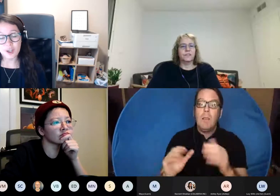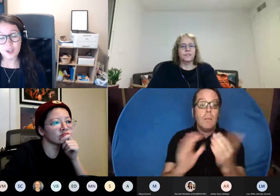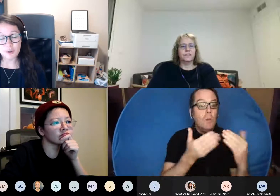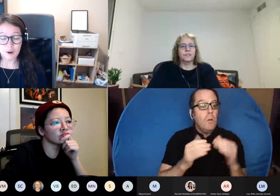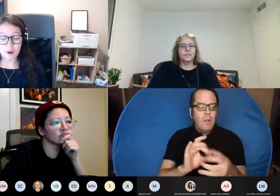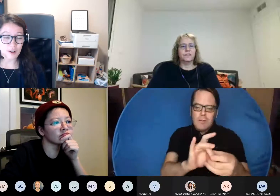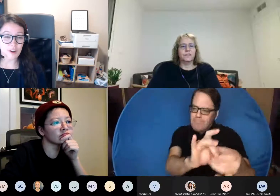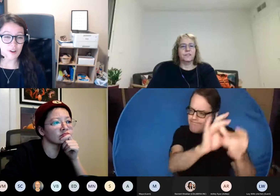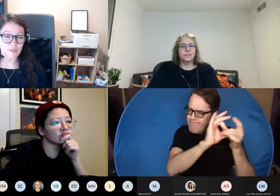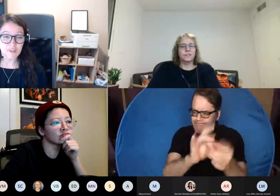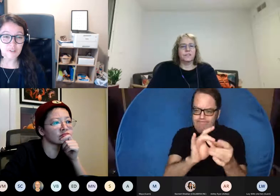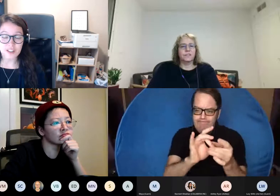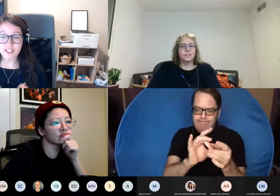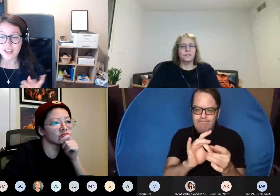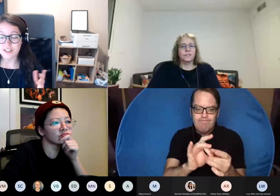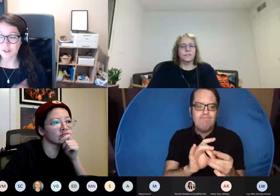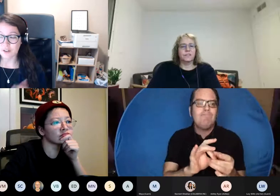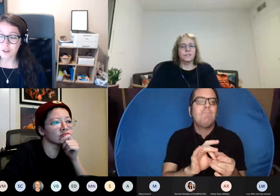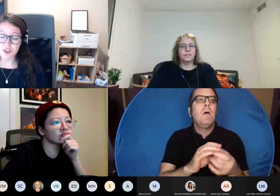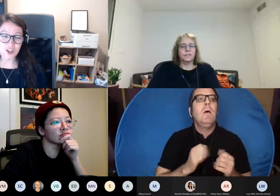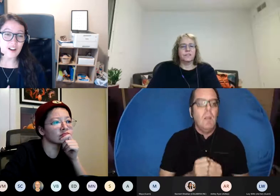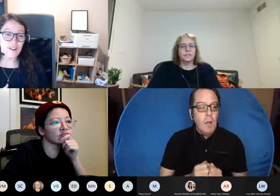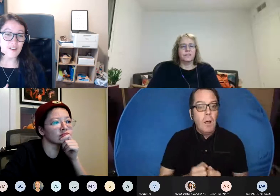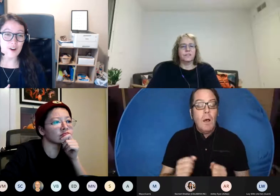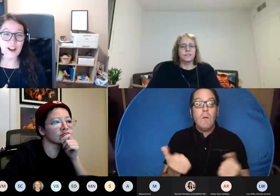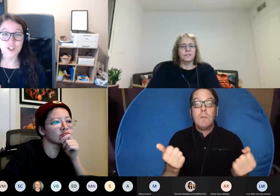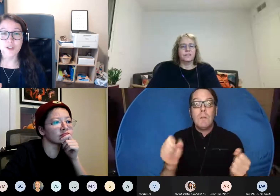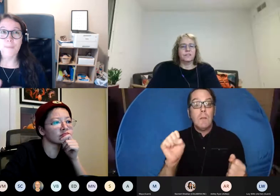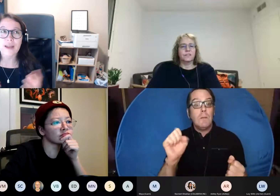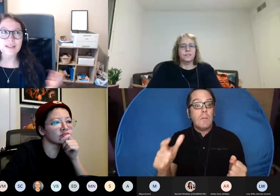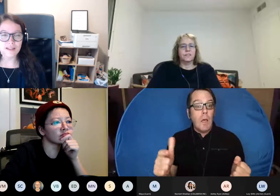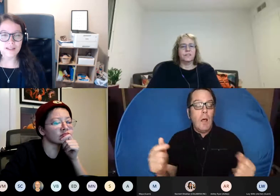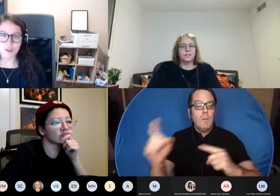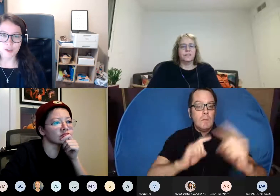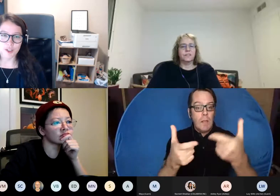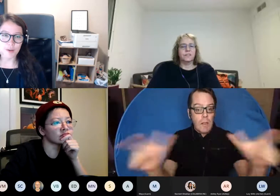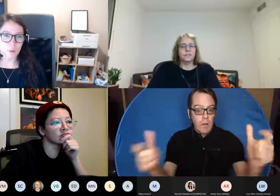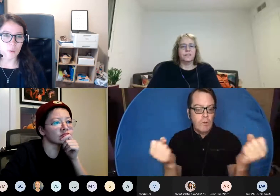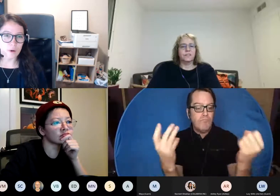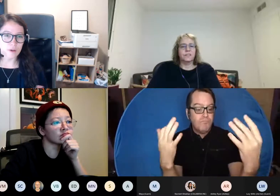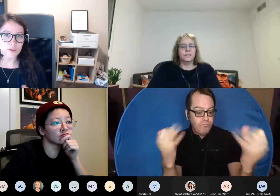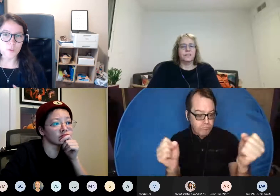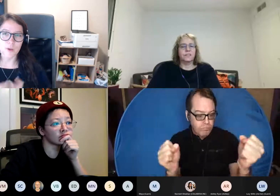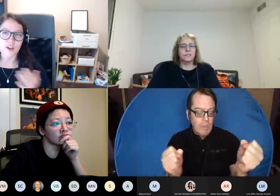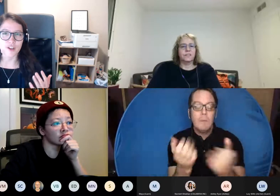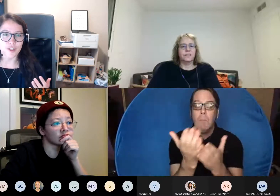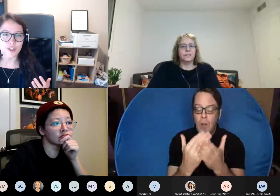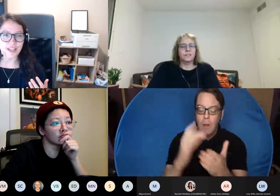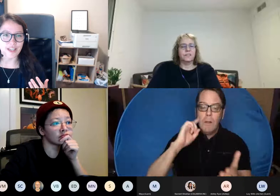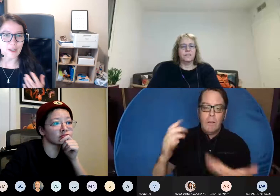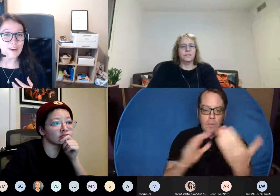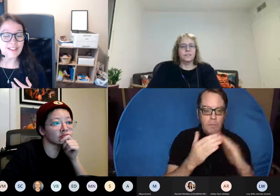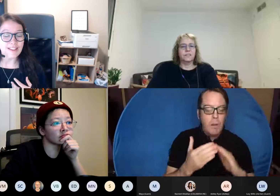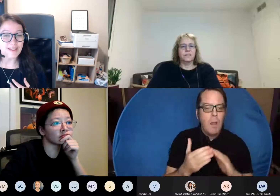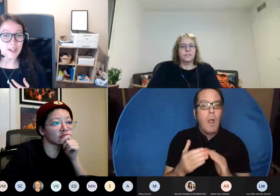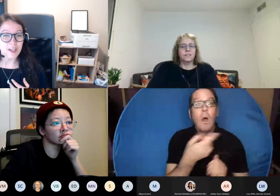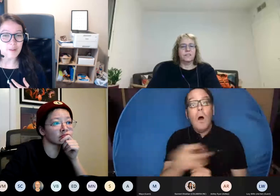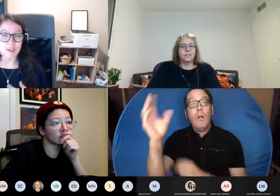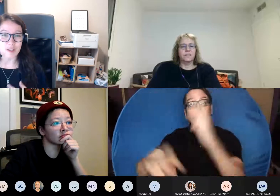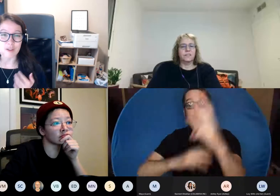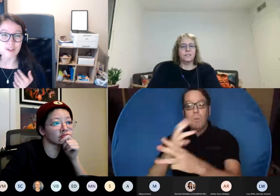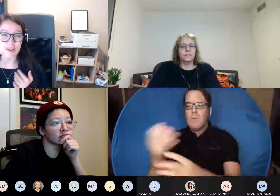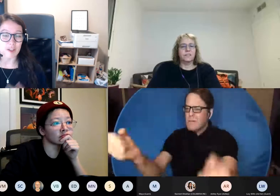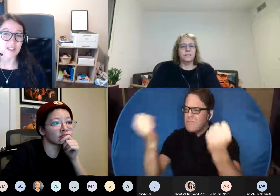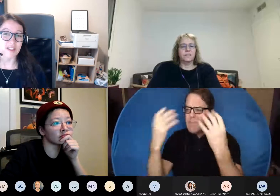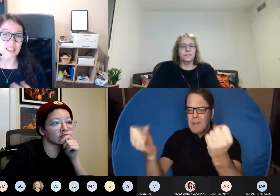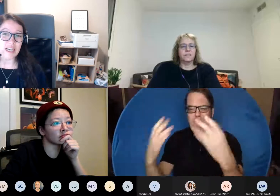languages are a huge part of deafness and deaf culture. There are actually many sign languages around the world. We are conversing in American Sign Language,